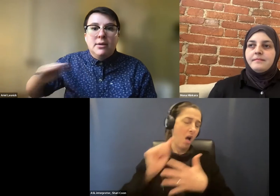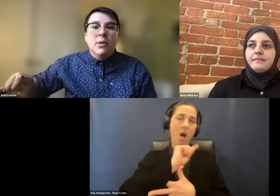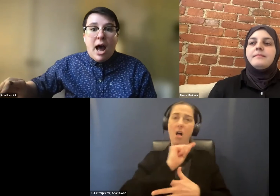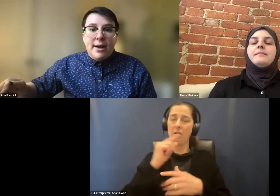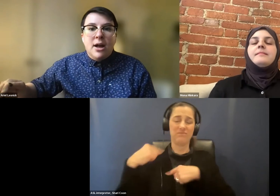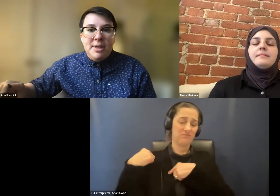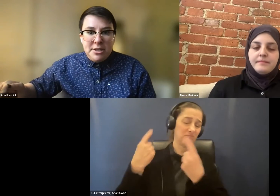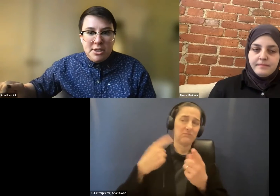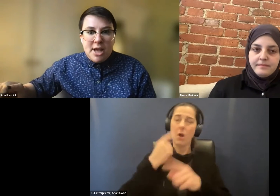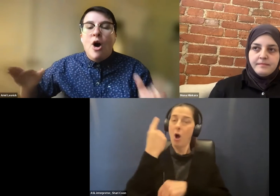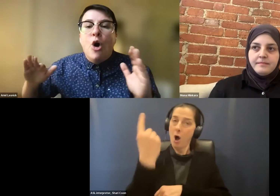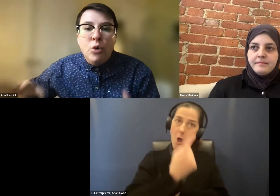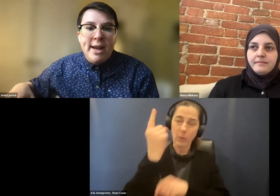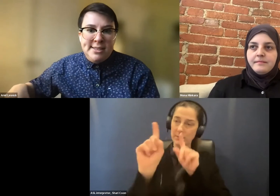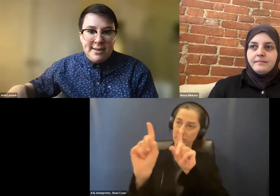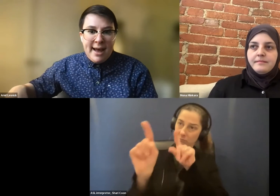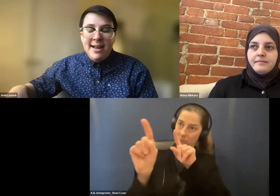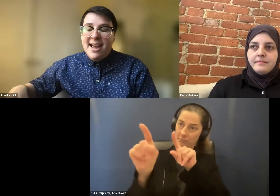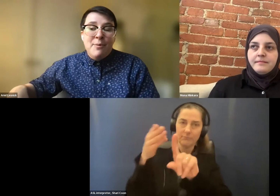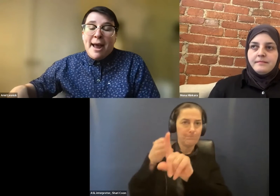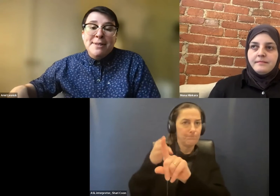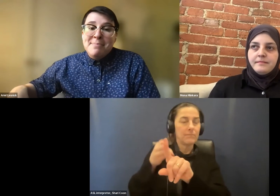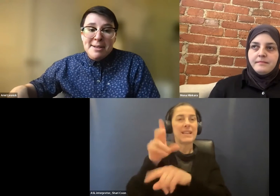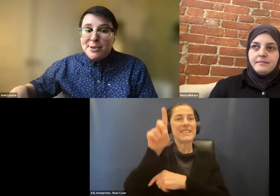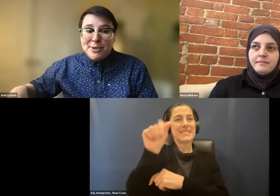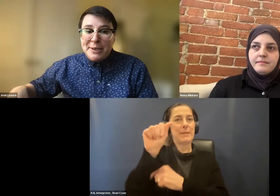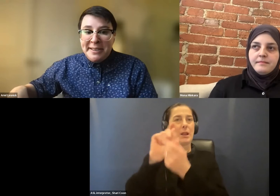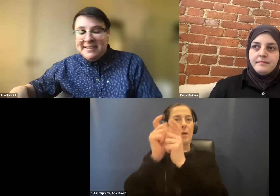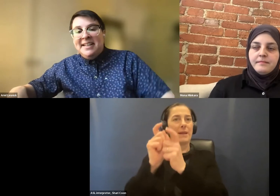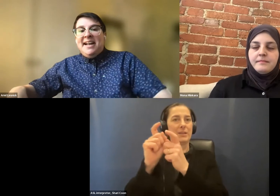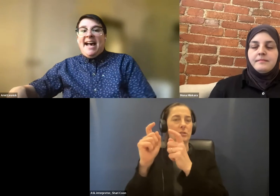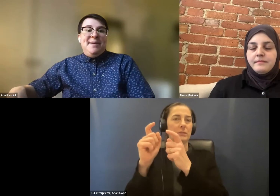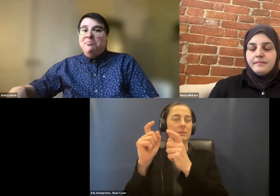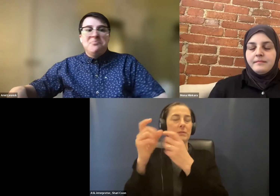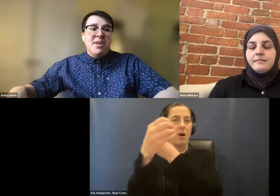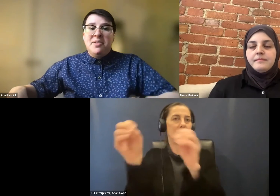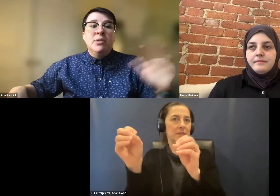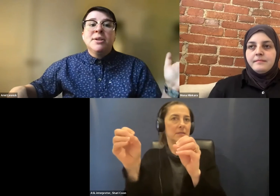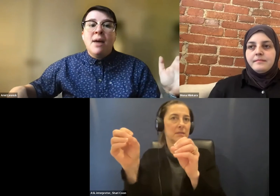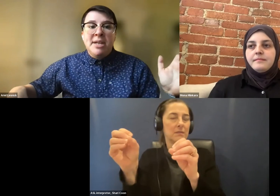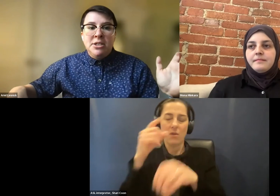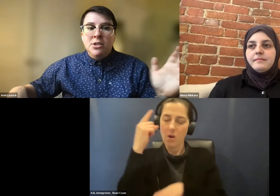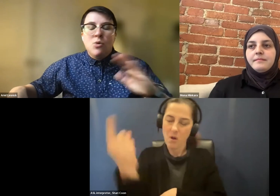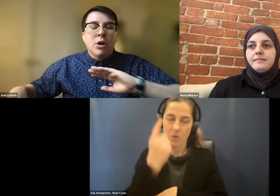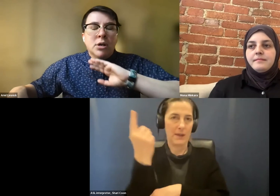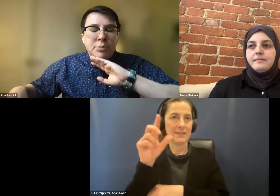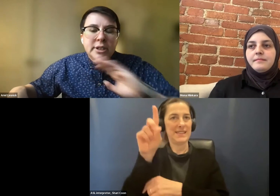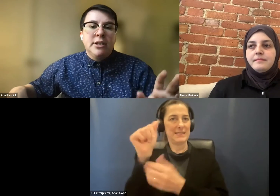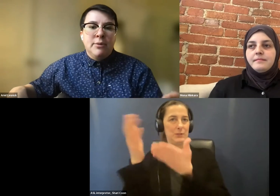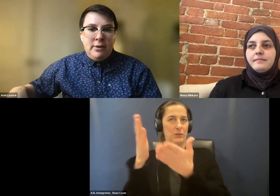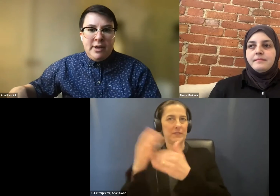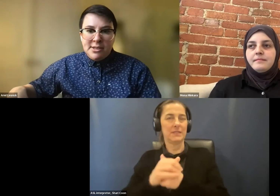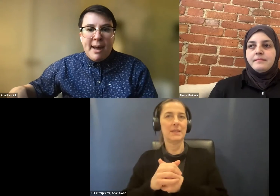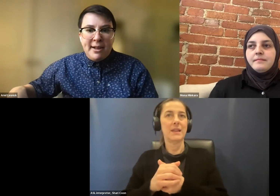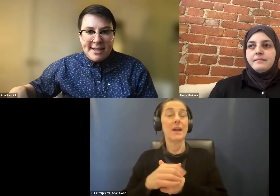campus and got accommodations. I always did that. And when I was a master's student, those accommodations were